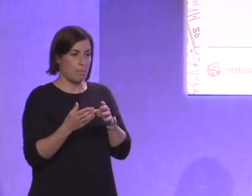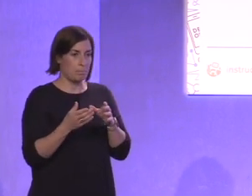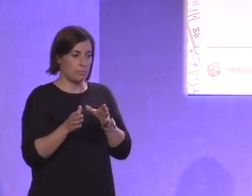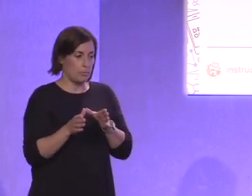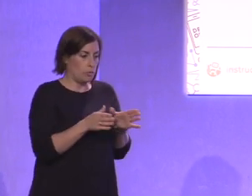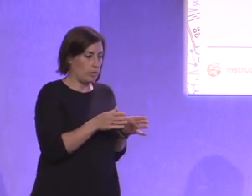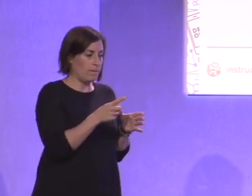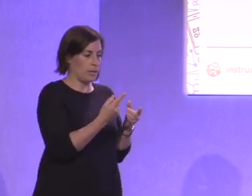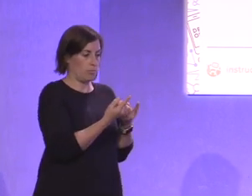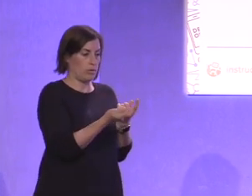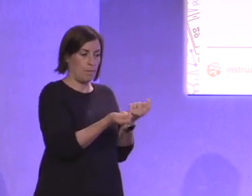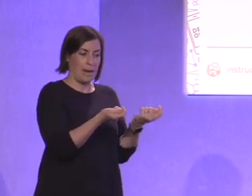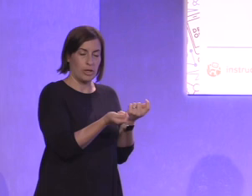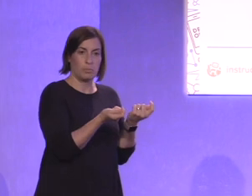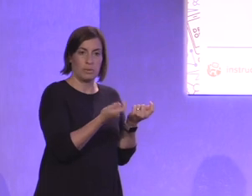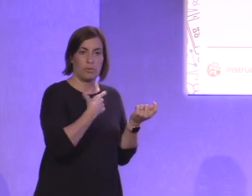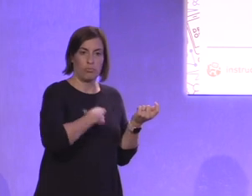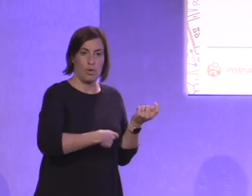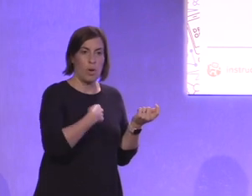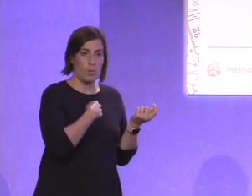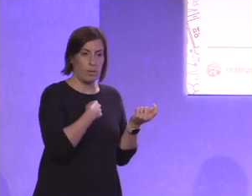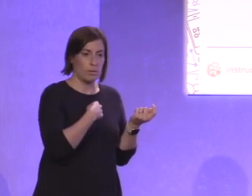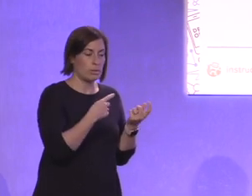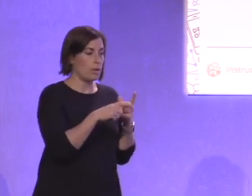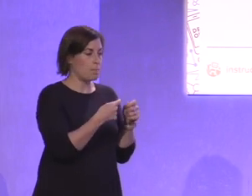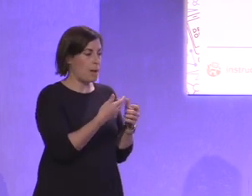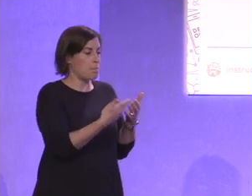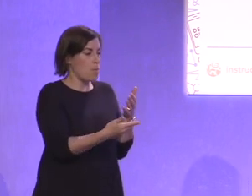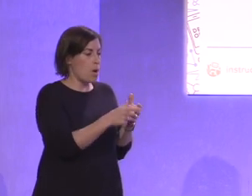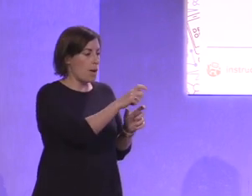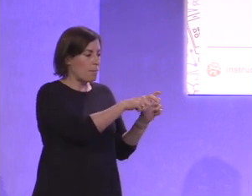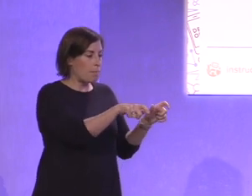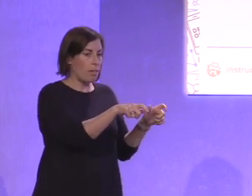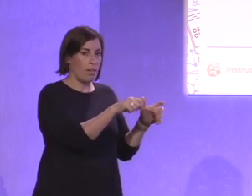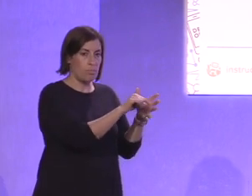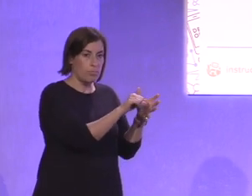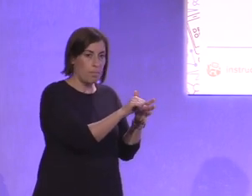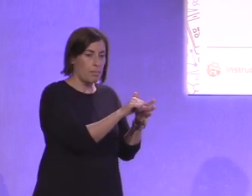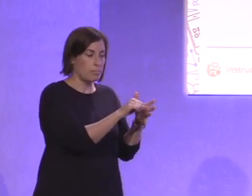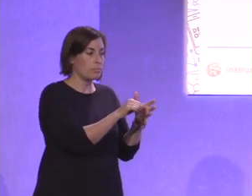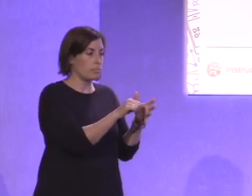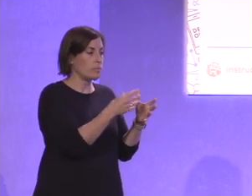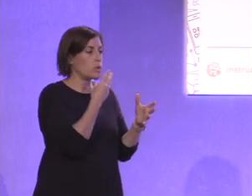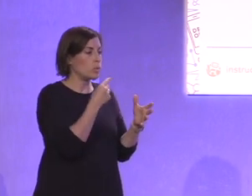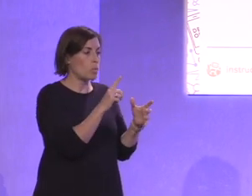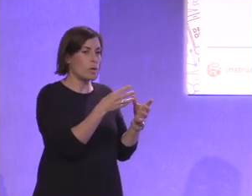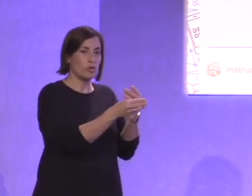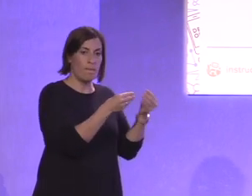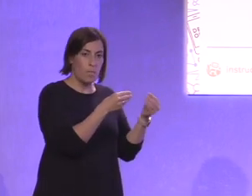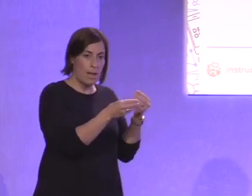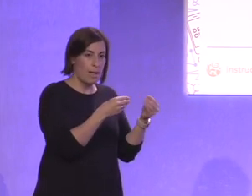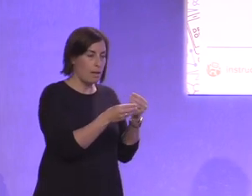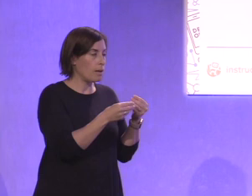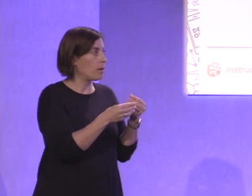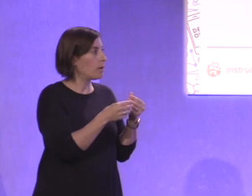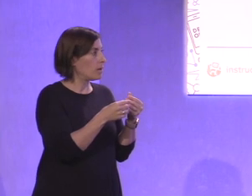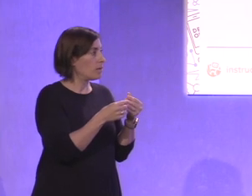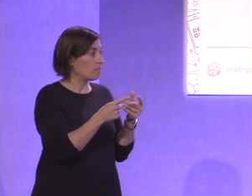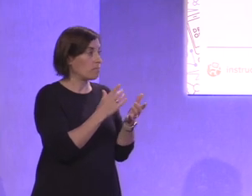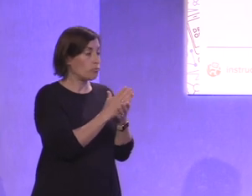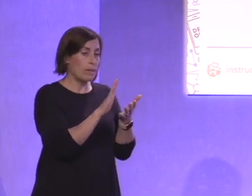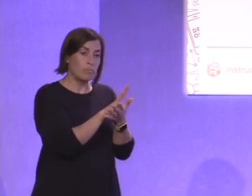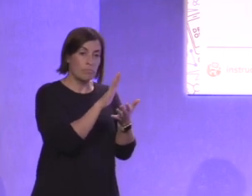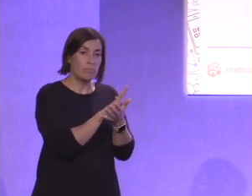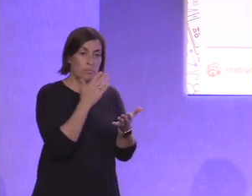I've always been curious about that. You get to solve people problems with software, if necessary. And I've actually really enjoyed